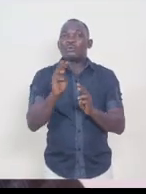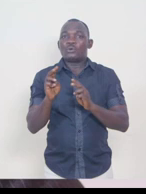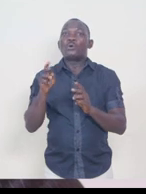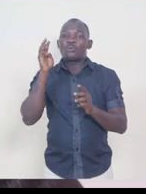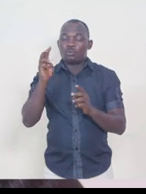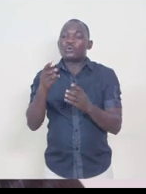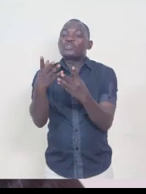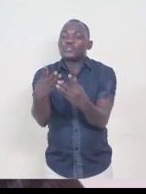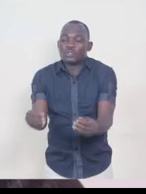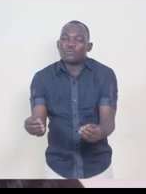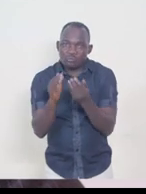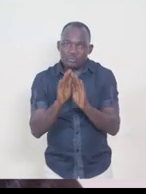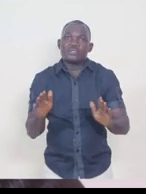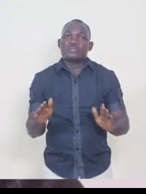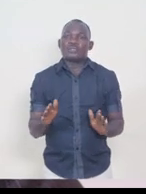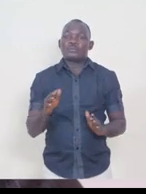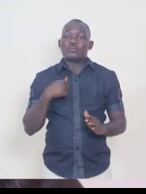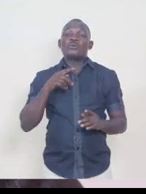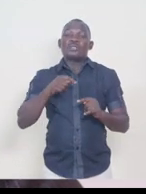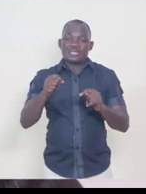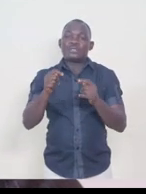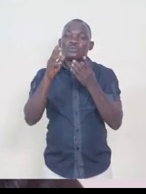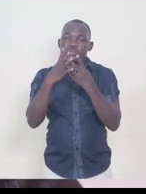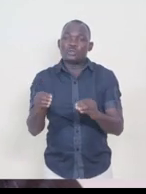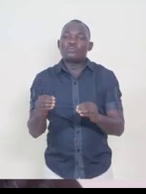We are going to settle everything. I will do that.